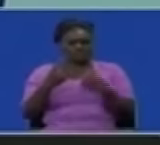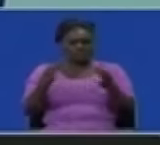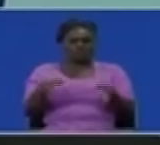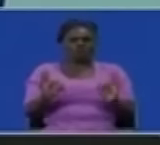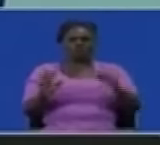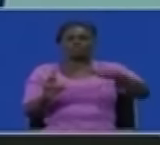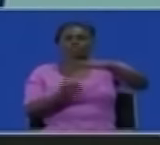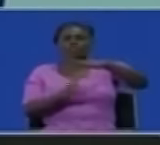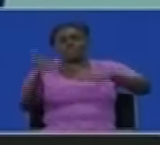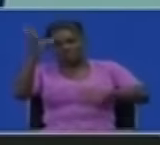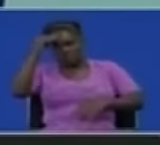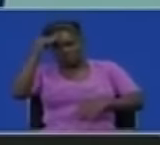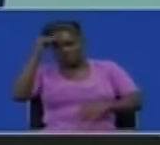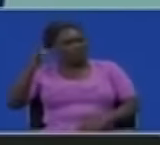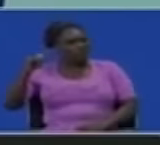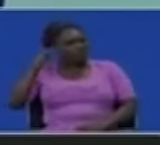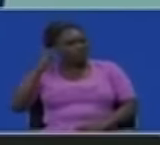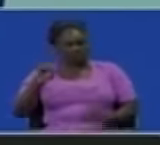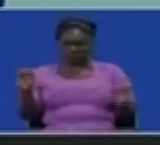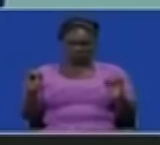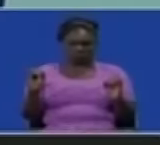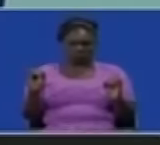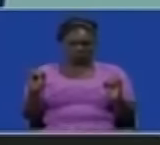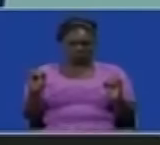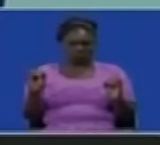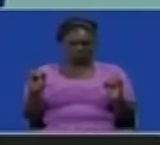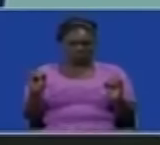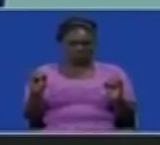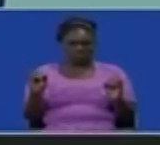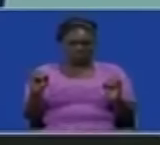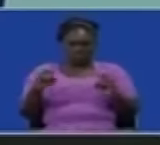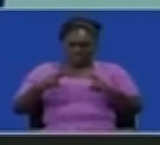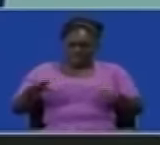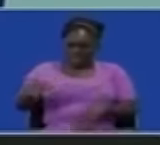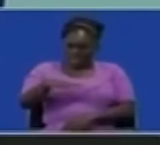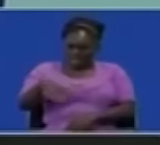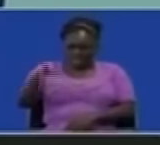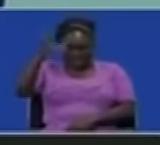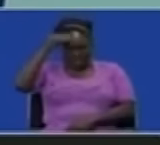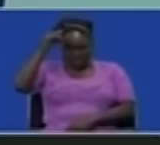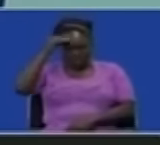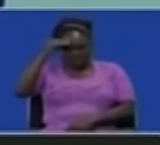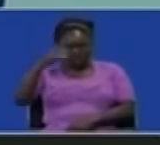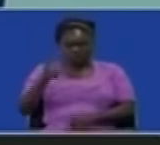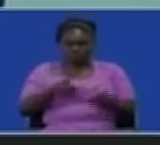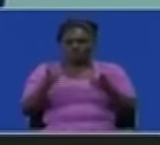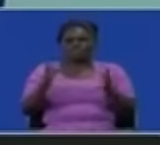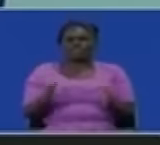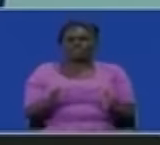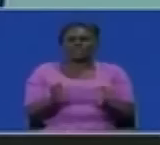of the Ministry of Education just this evening. They say those are hoaxes, but please do look for your regional education coordinator and